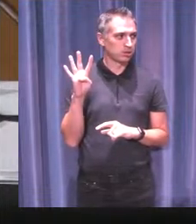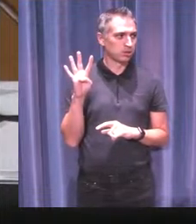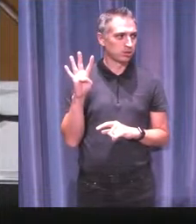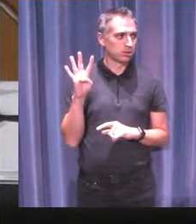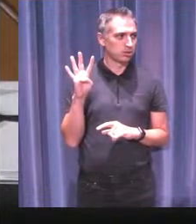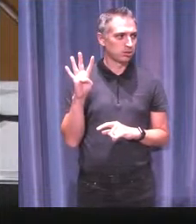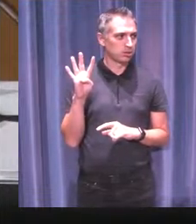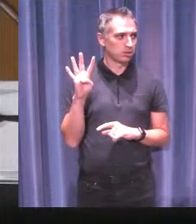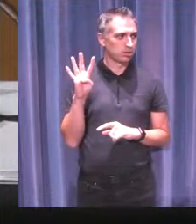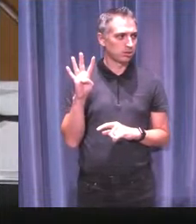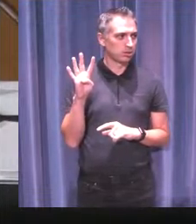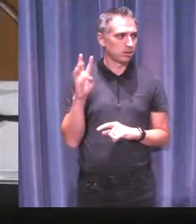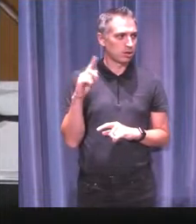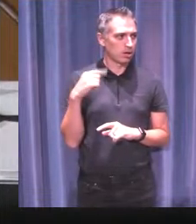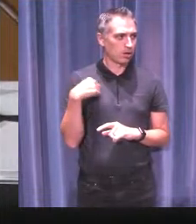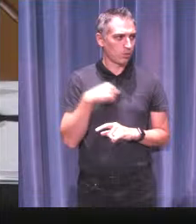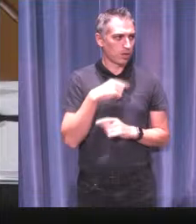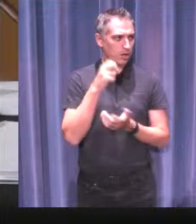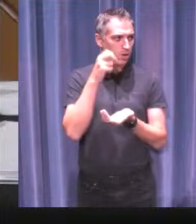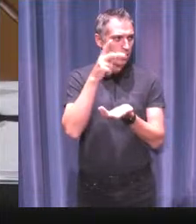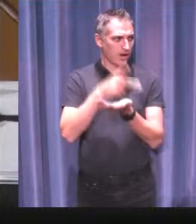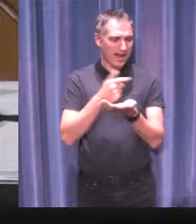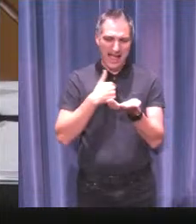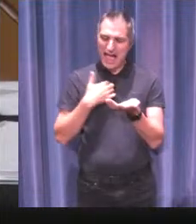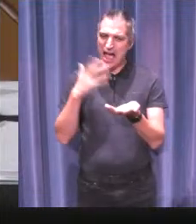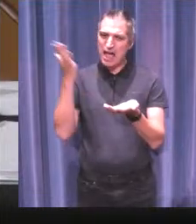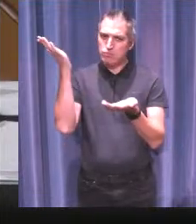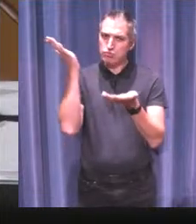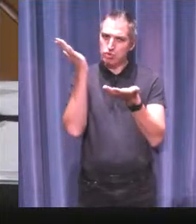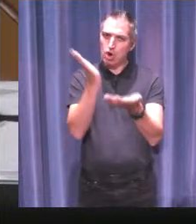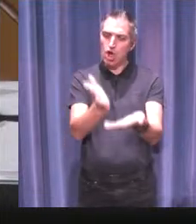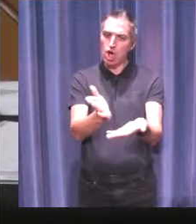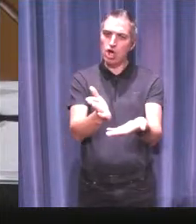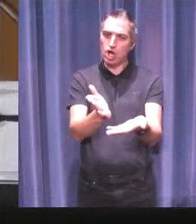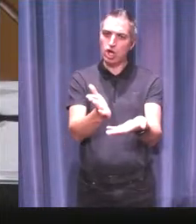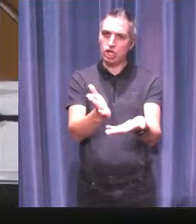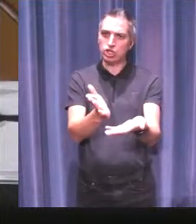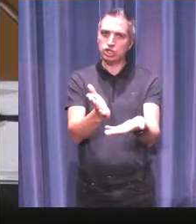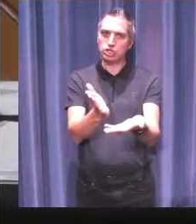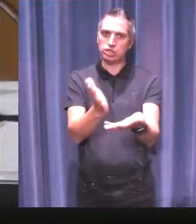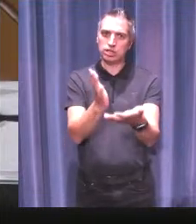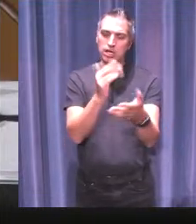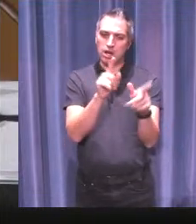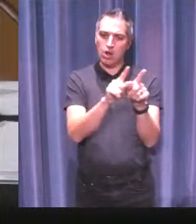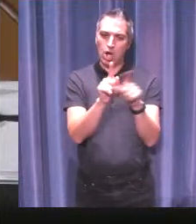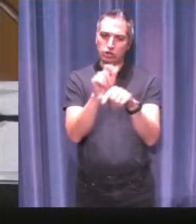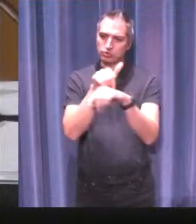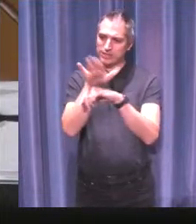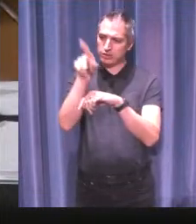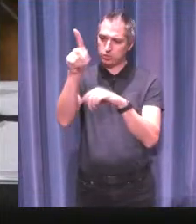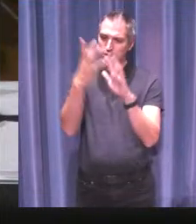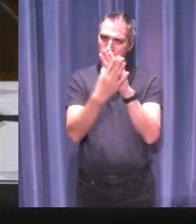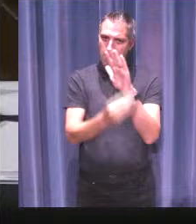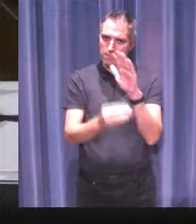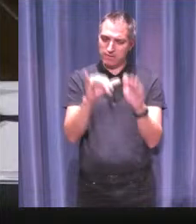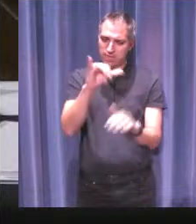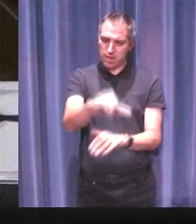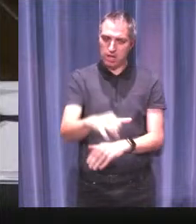Are we okay with what that, I brought that in, and I also sent it to you, a copy of that.